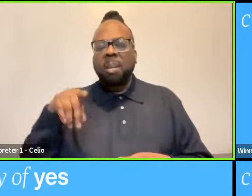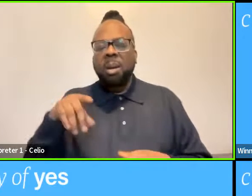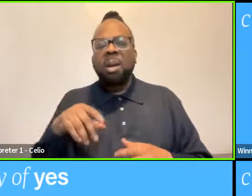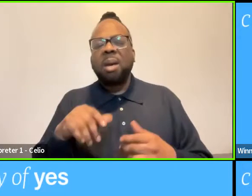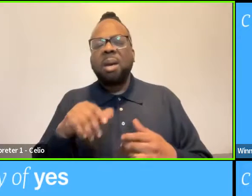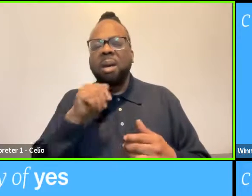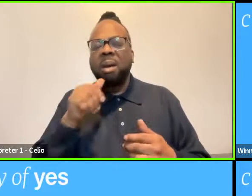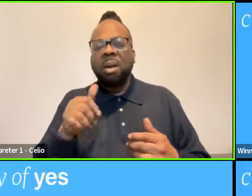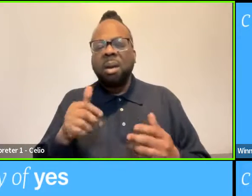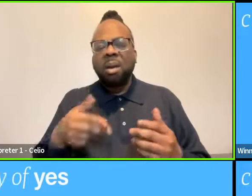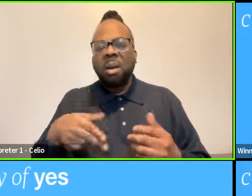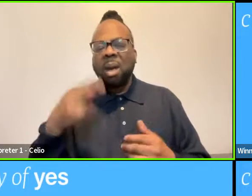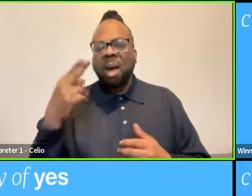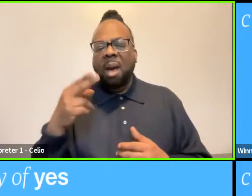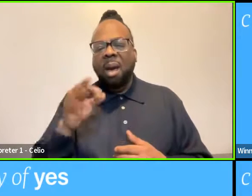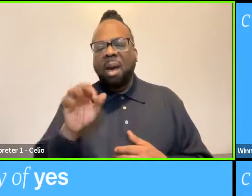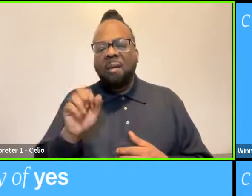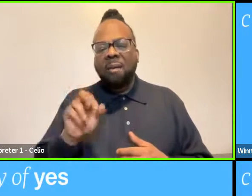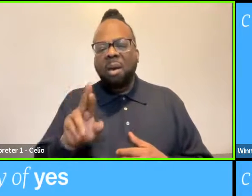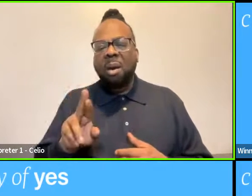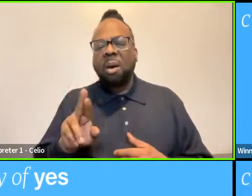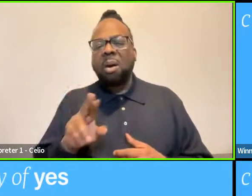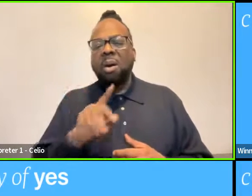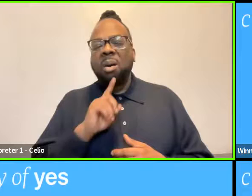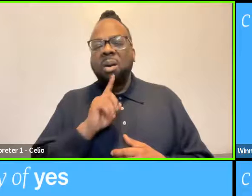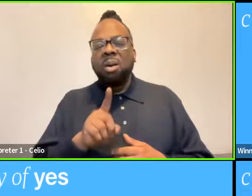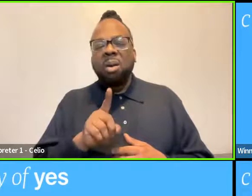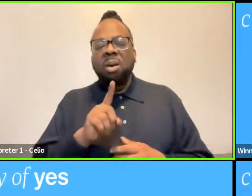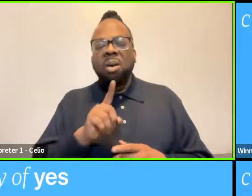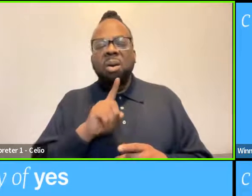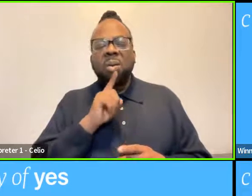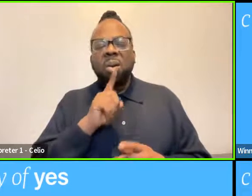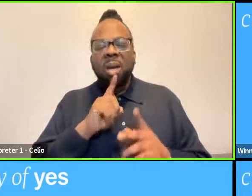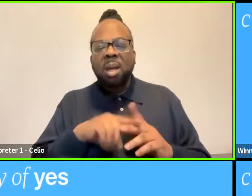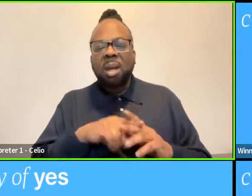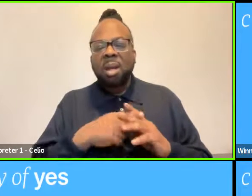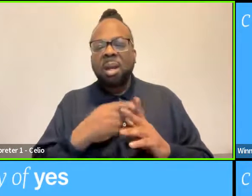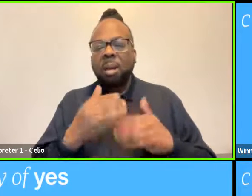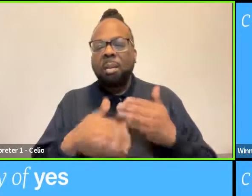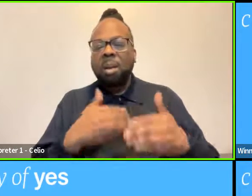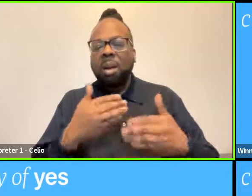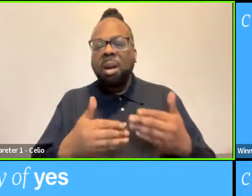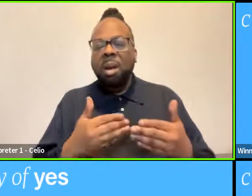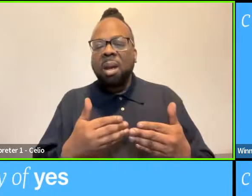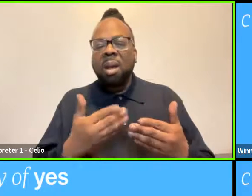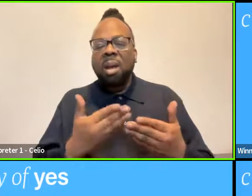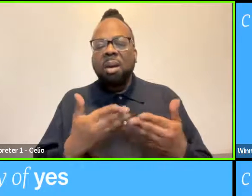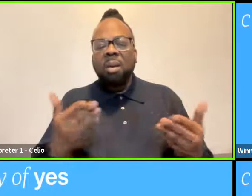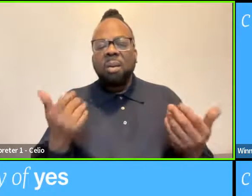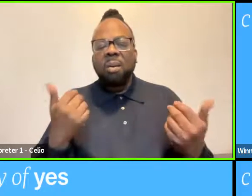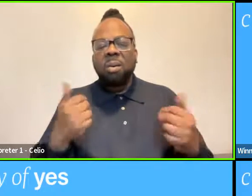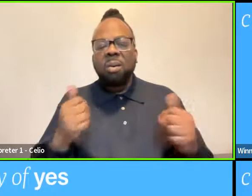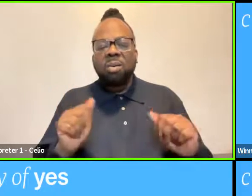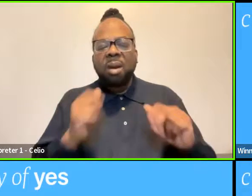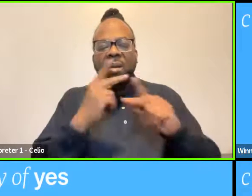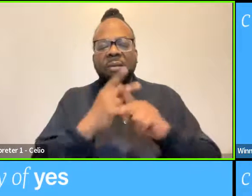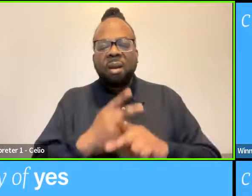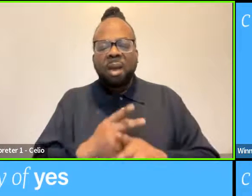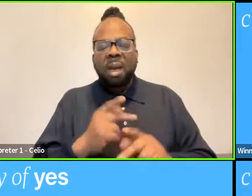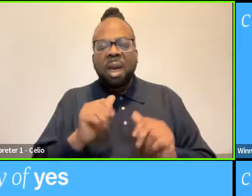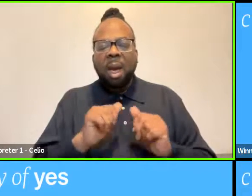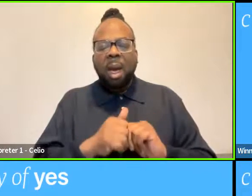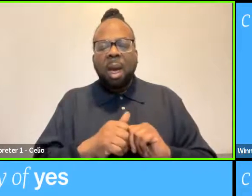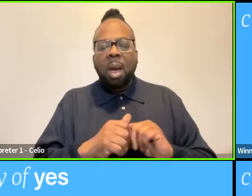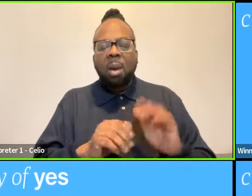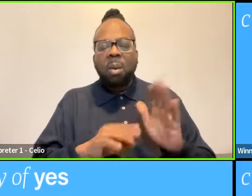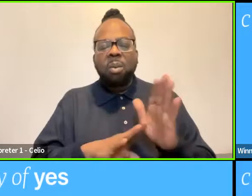higher FARs. For actual implementation process, that's still something we're working out the finer details of for how exactly